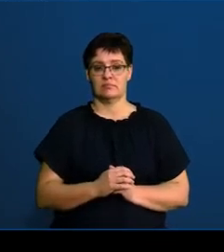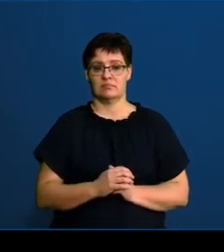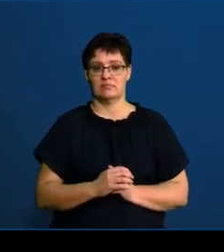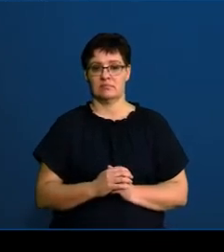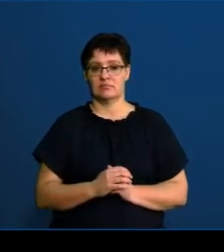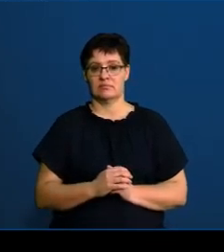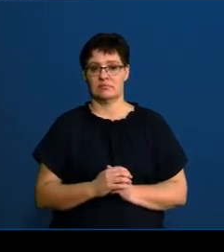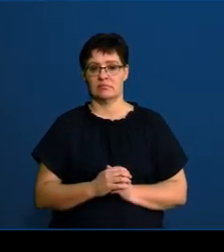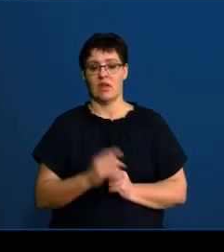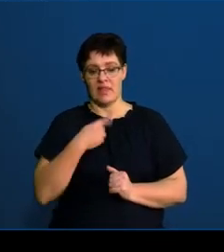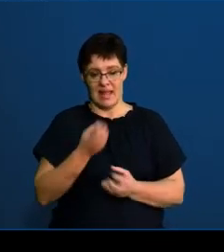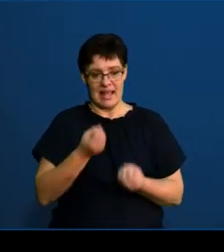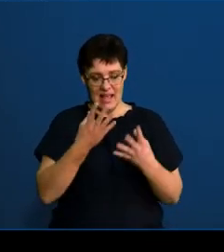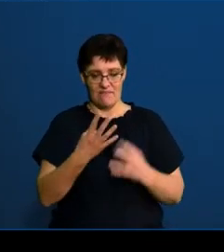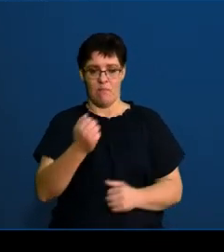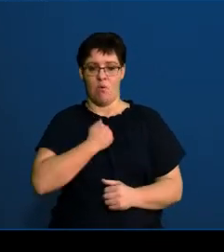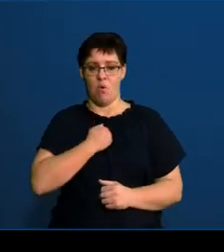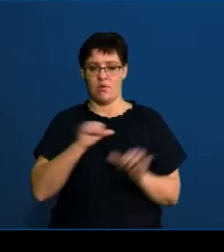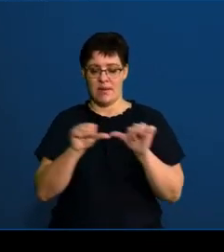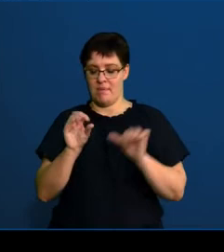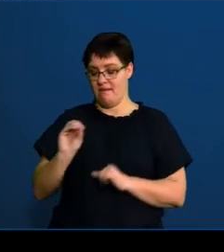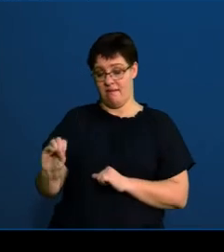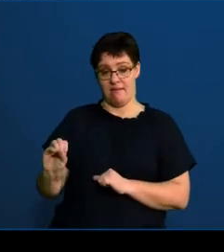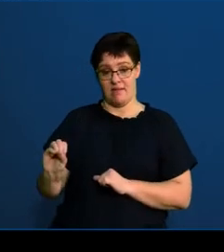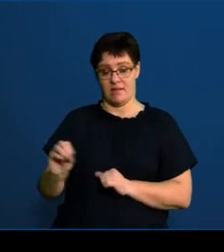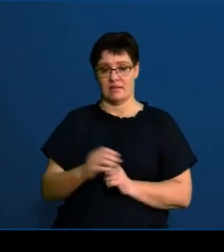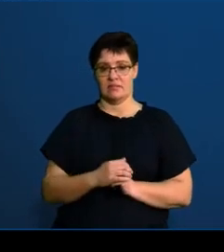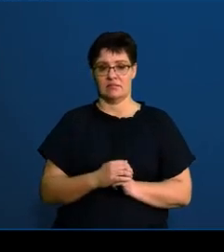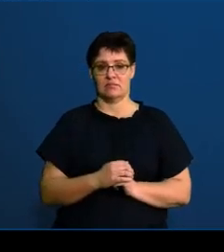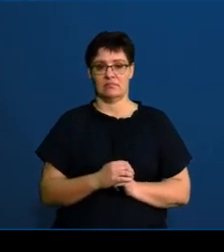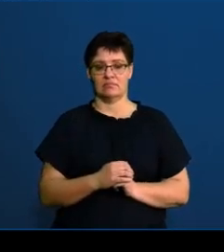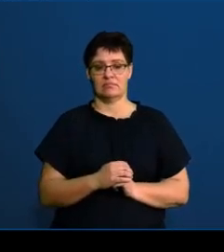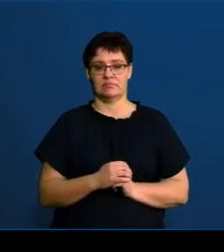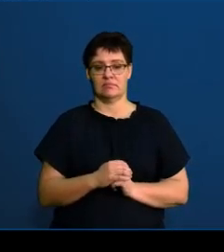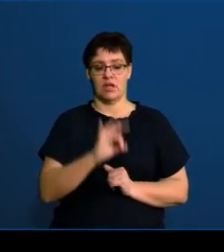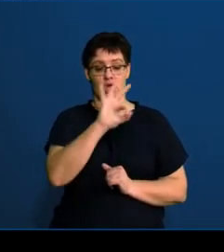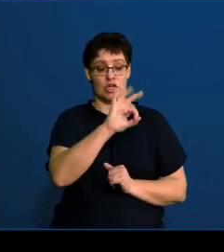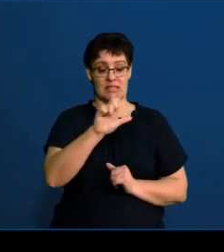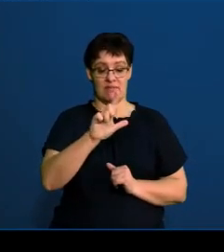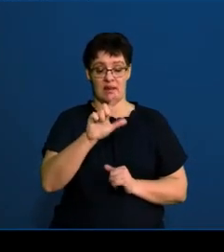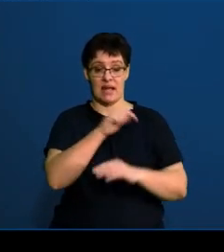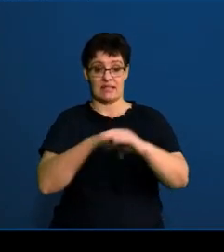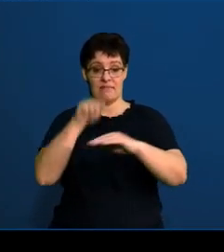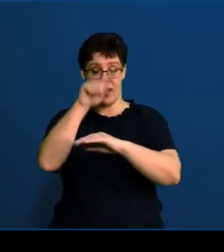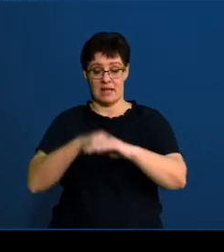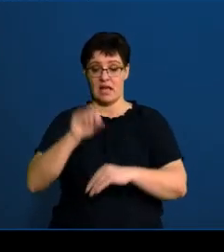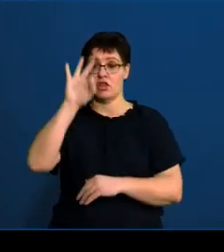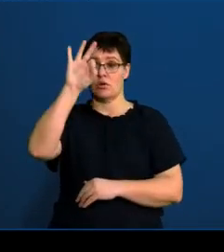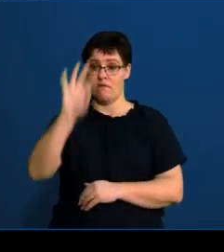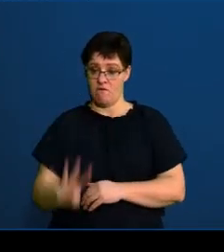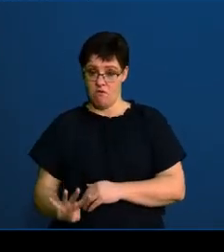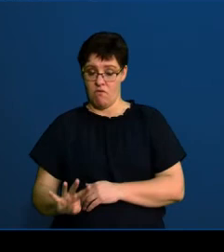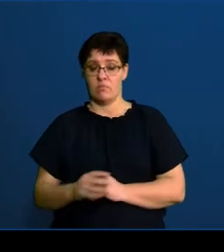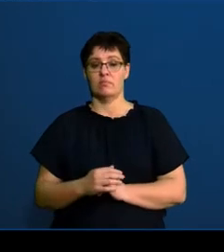That's going to give me my big on its own. So my 37 divided by 3/4, and I